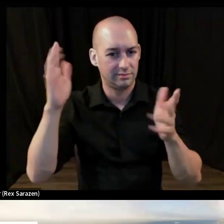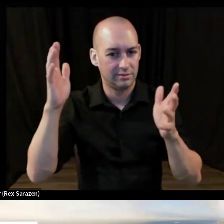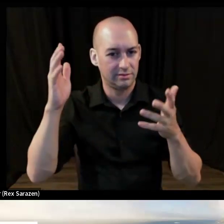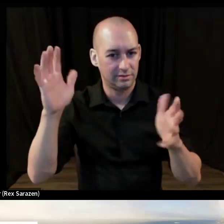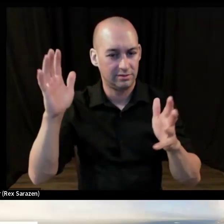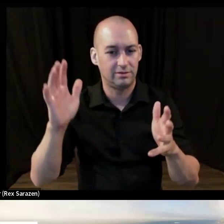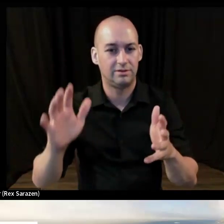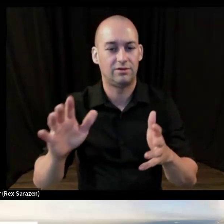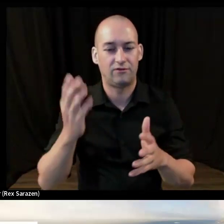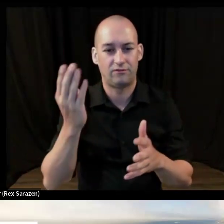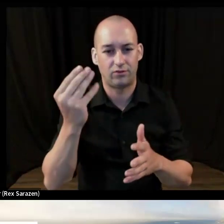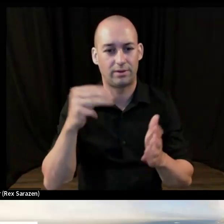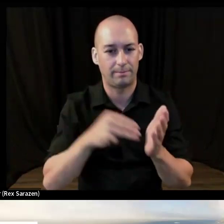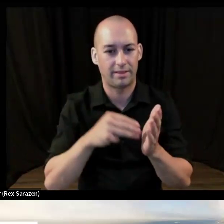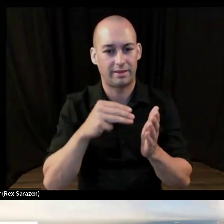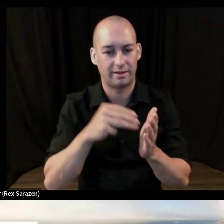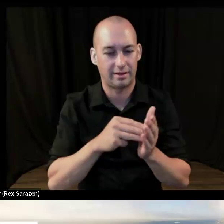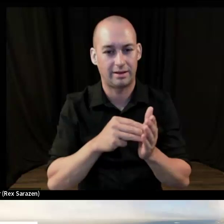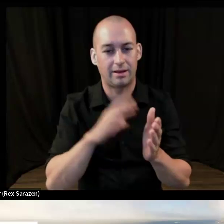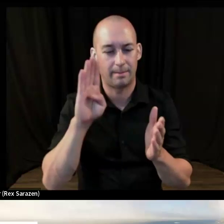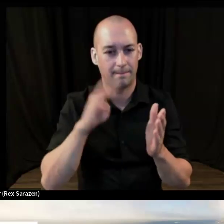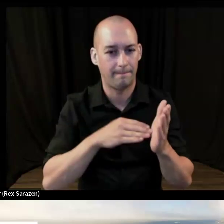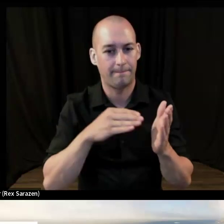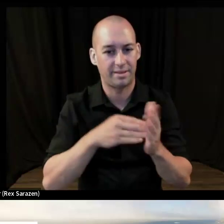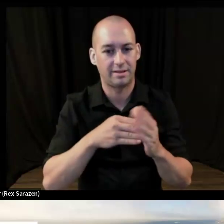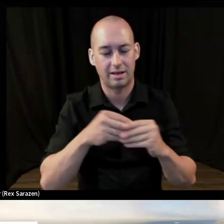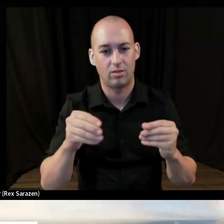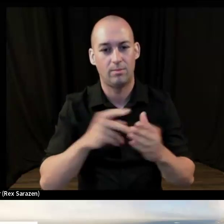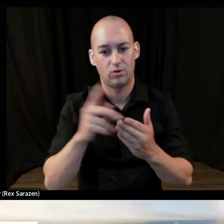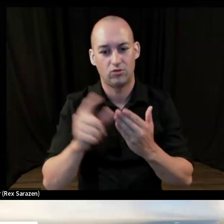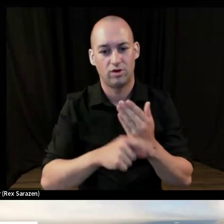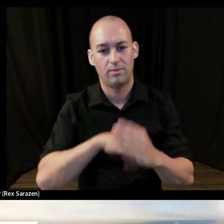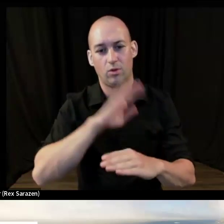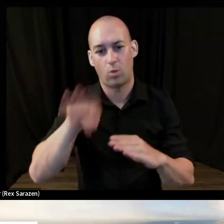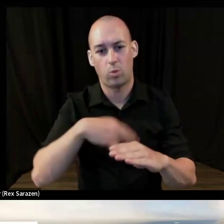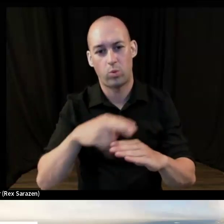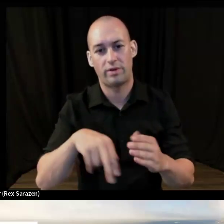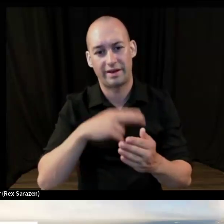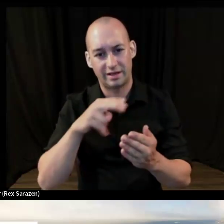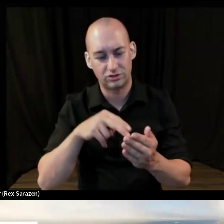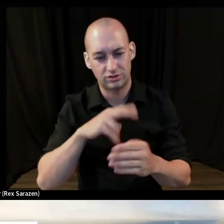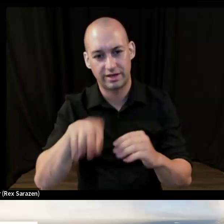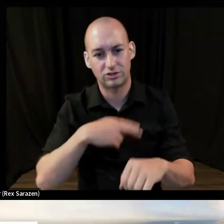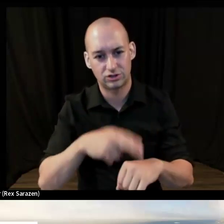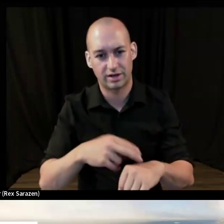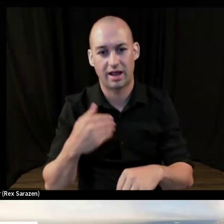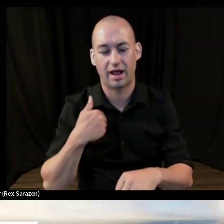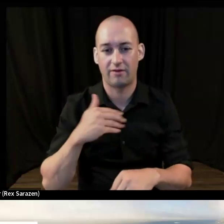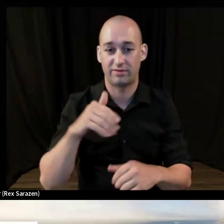a $14 billion program that was nationwide, and here in California we had almost 3 million